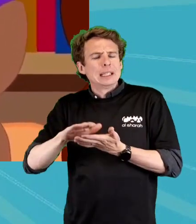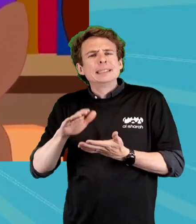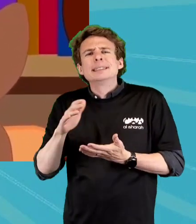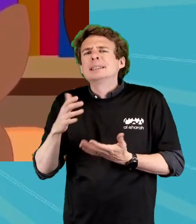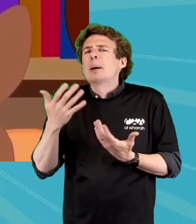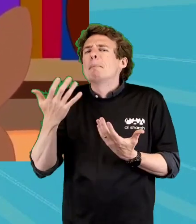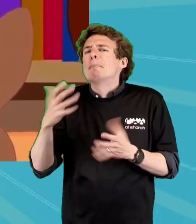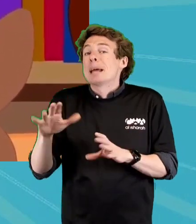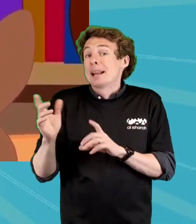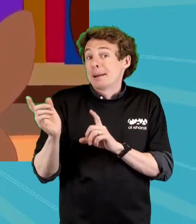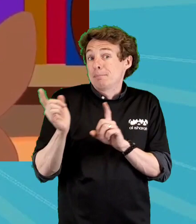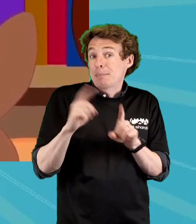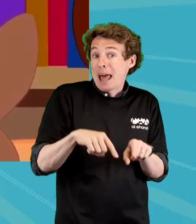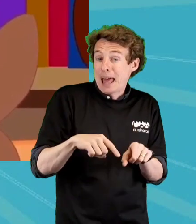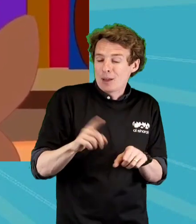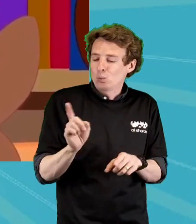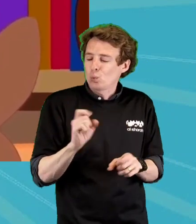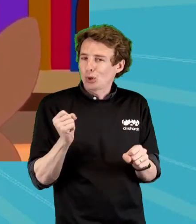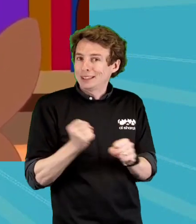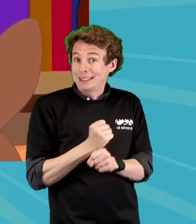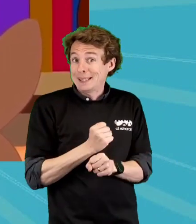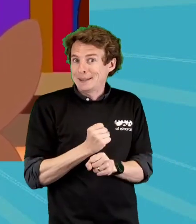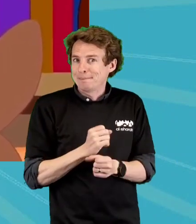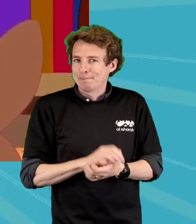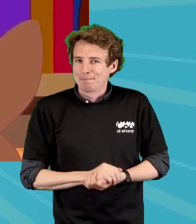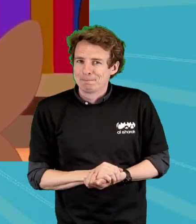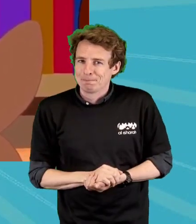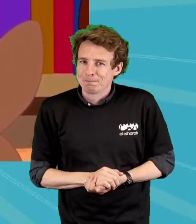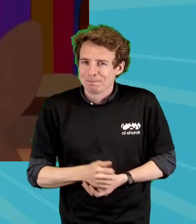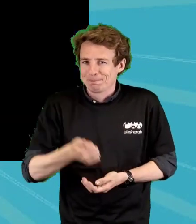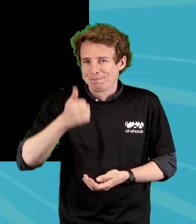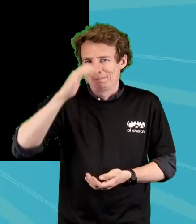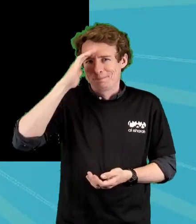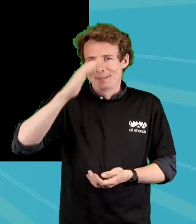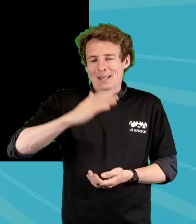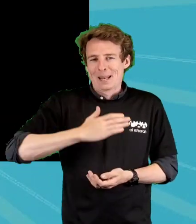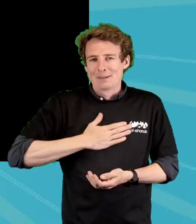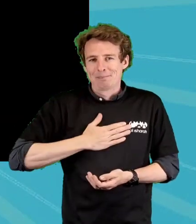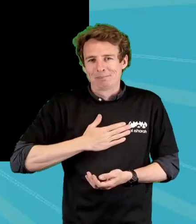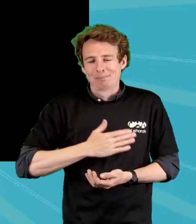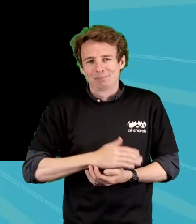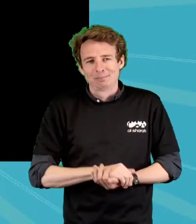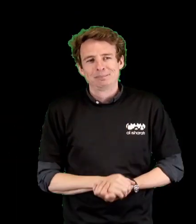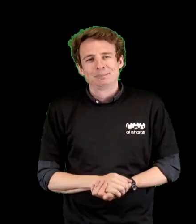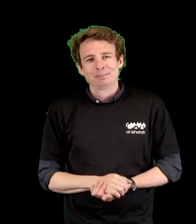king Heraclius did when he returned home. The prophet story.